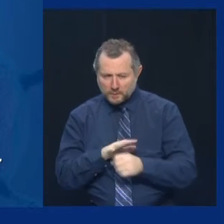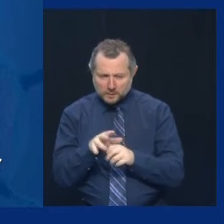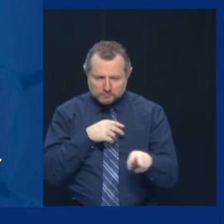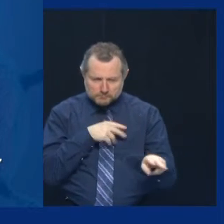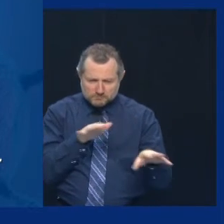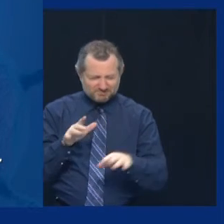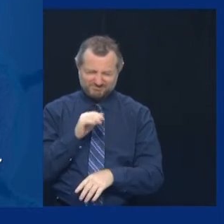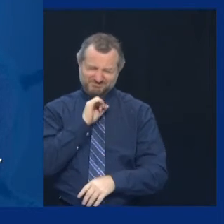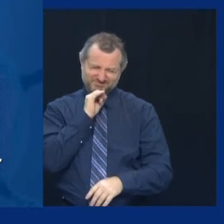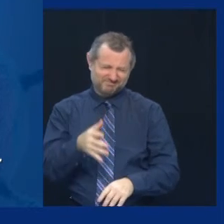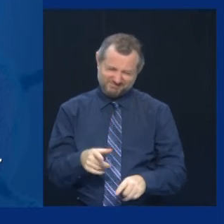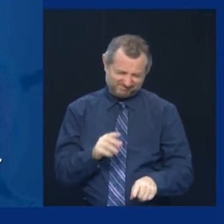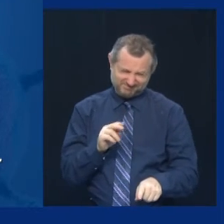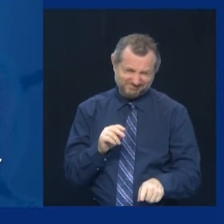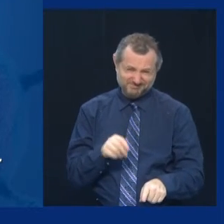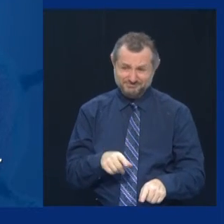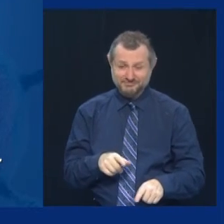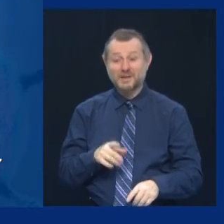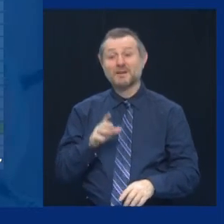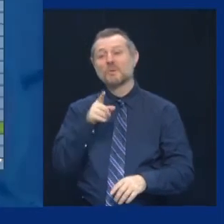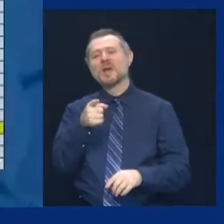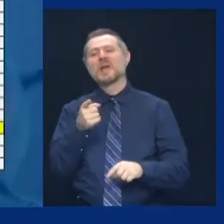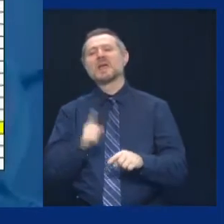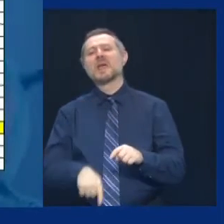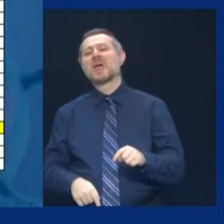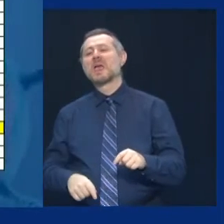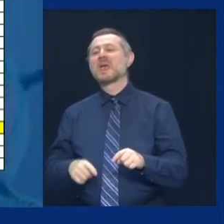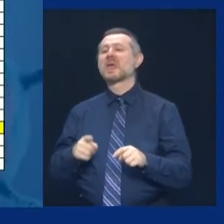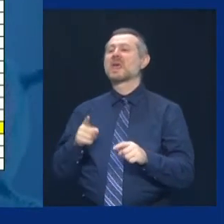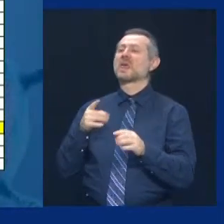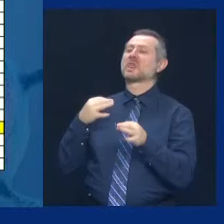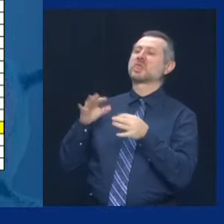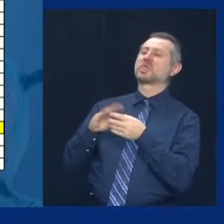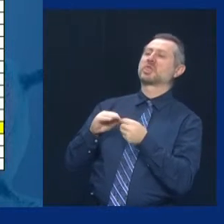can't defy death on political terms.